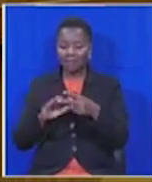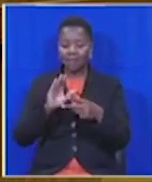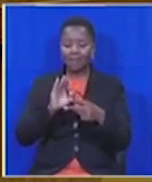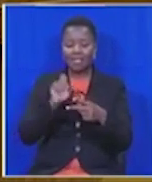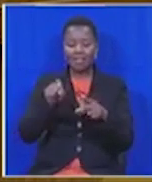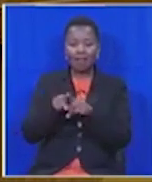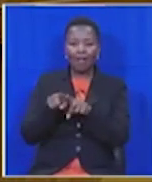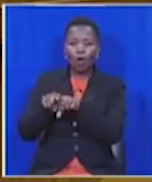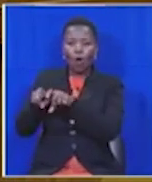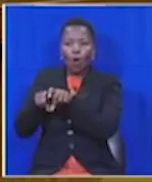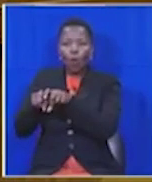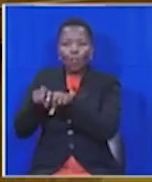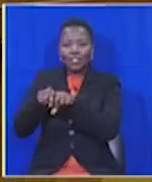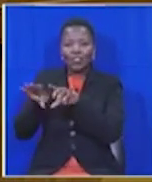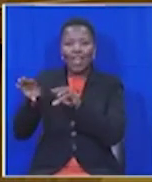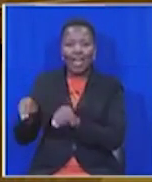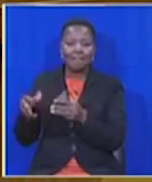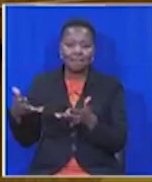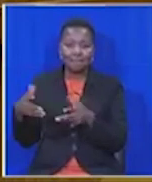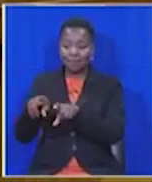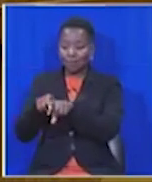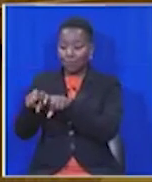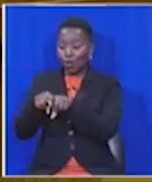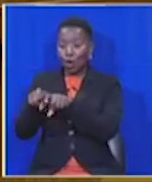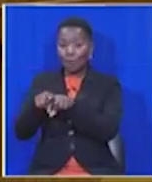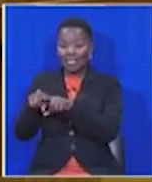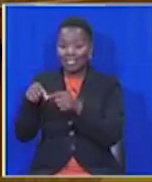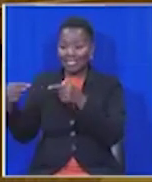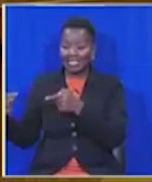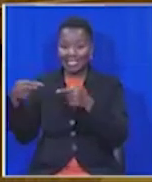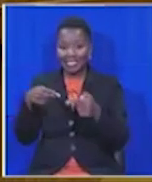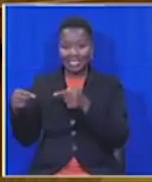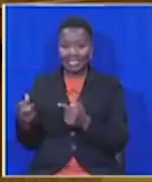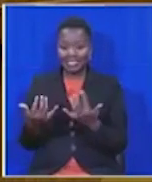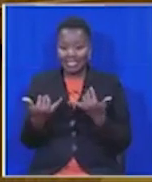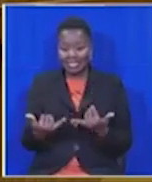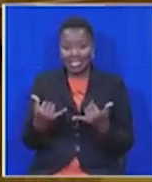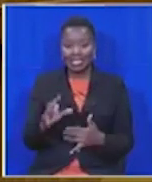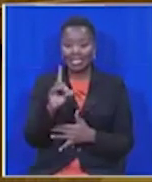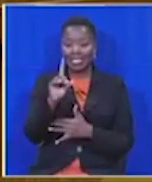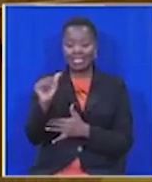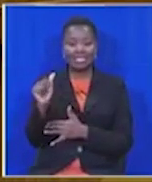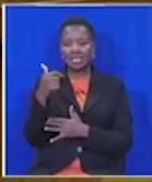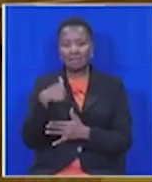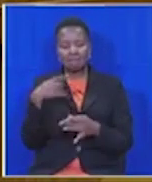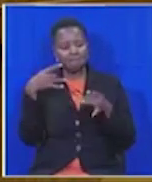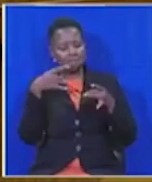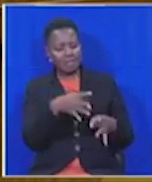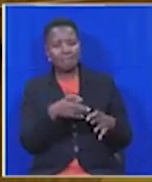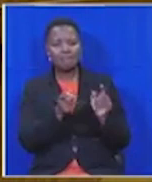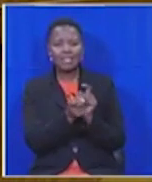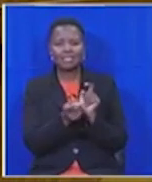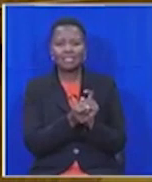the DA. This competition has led the DA to walk out from the meeting of the Rules